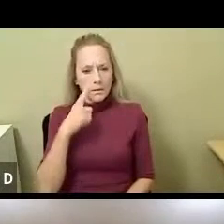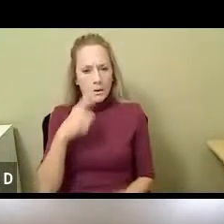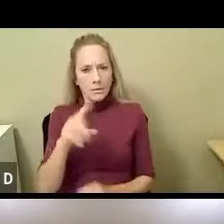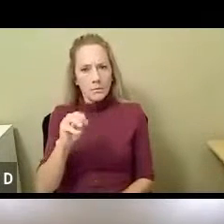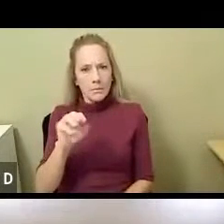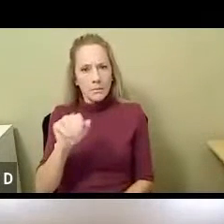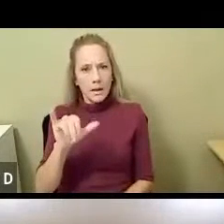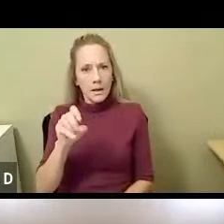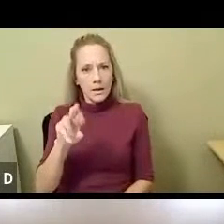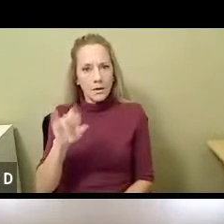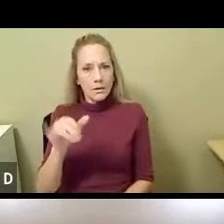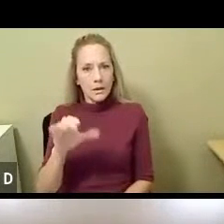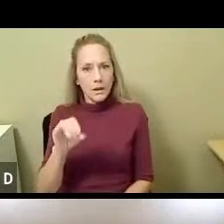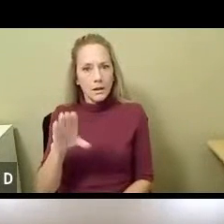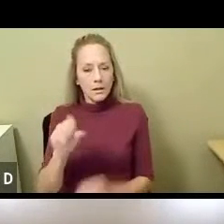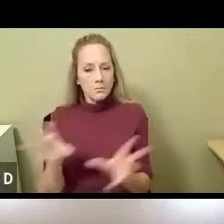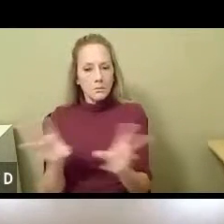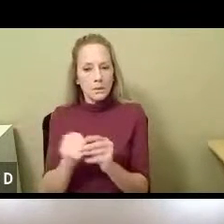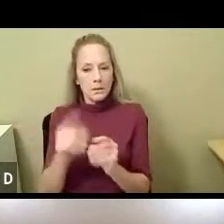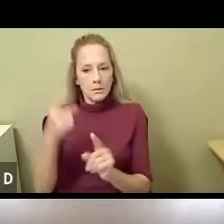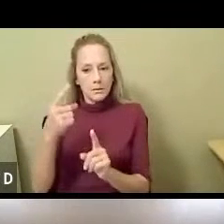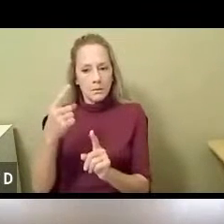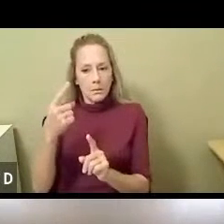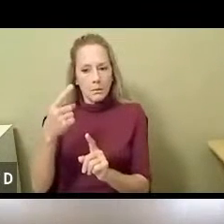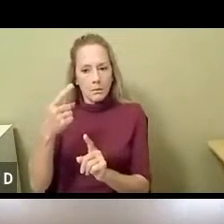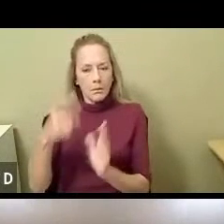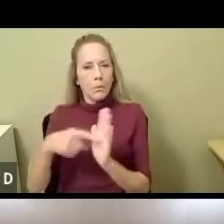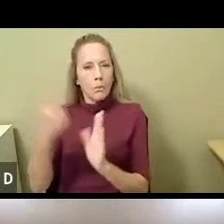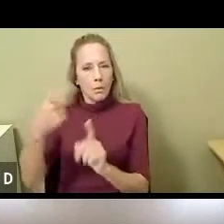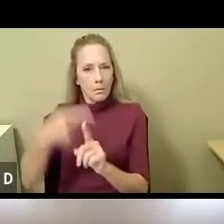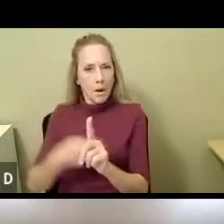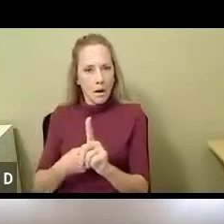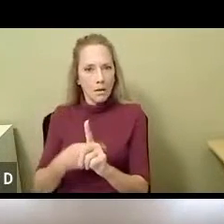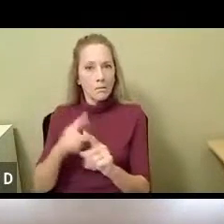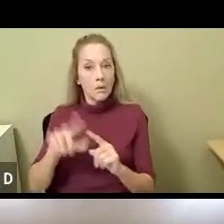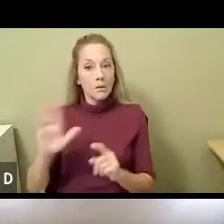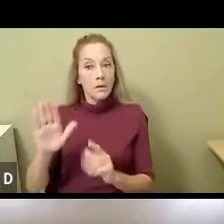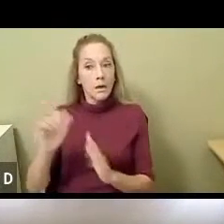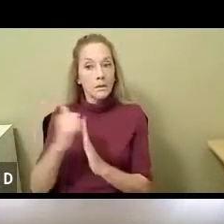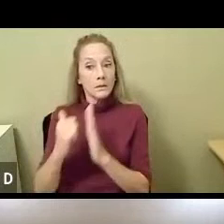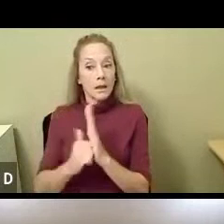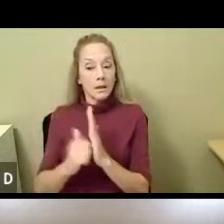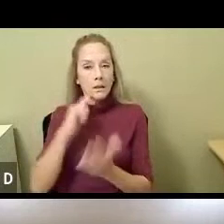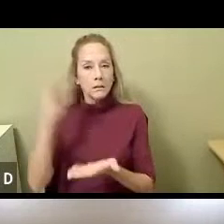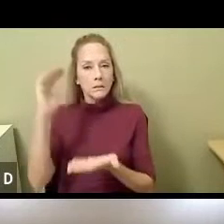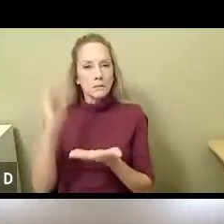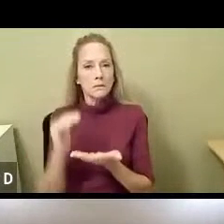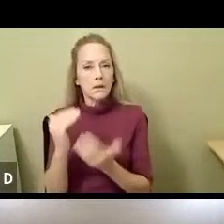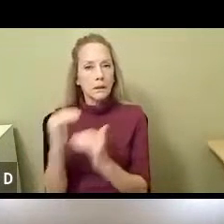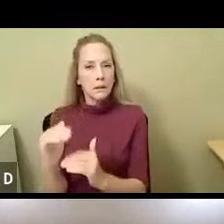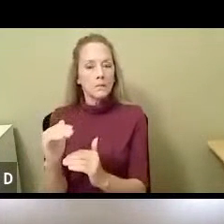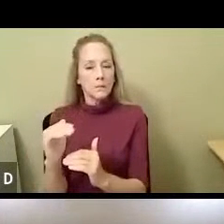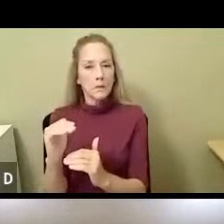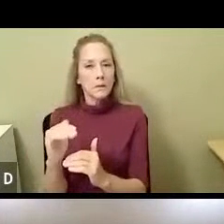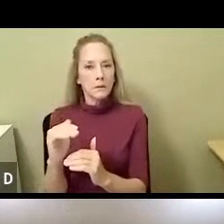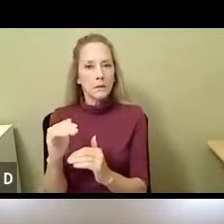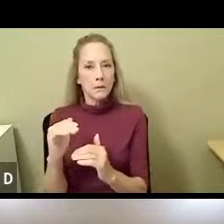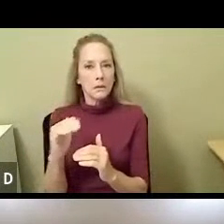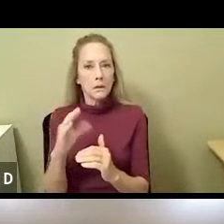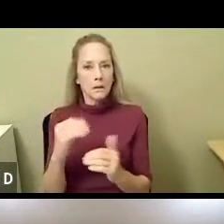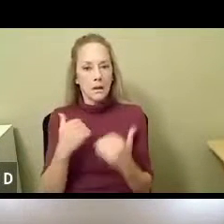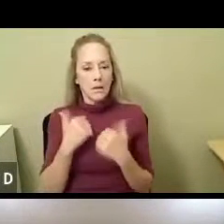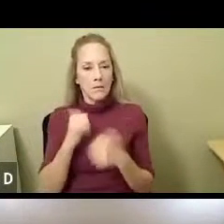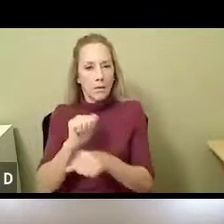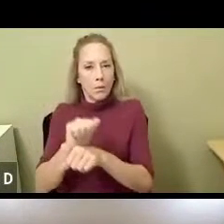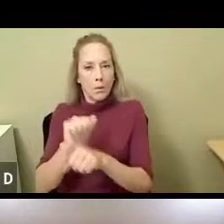they meet once a month, but then they have a more limited agenda work session. And, one